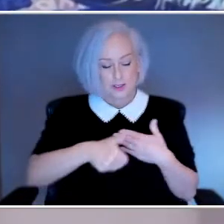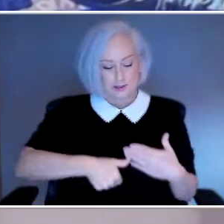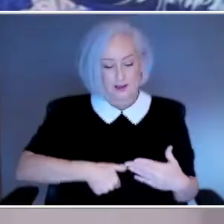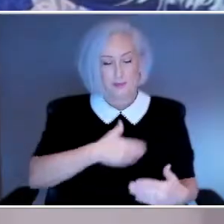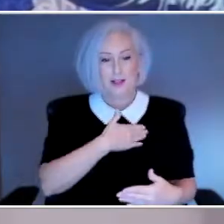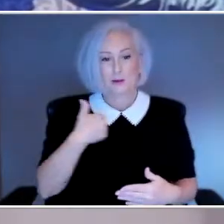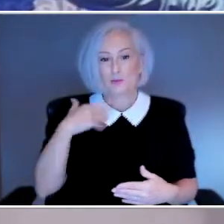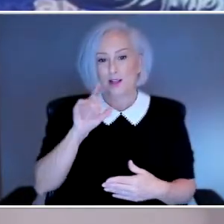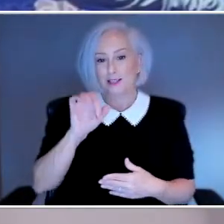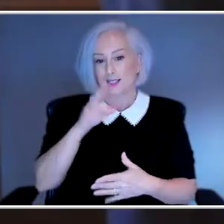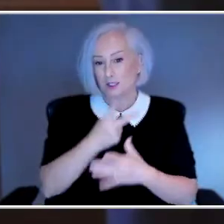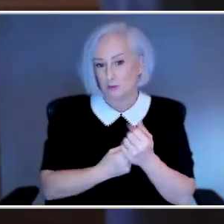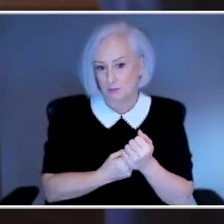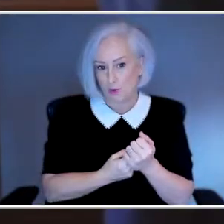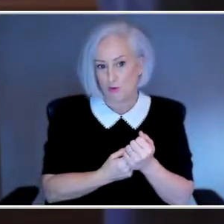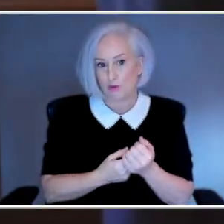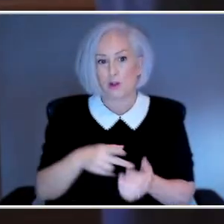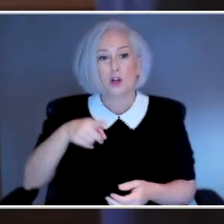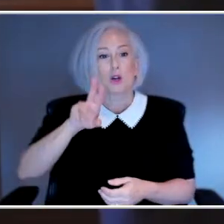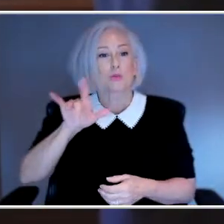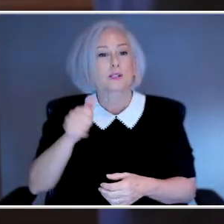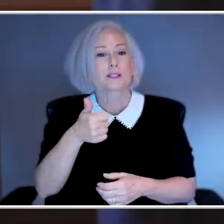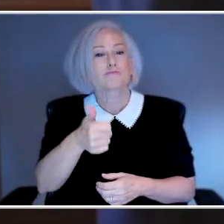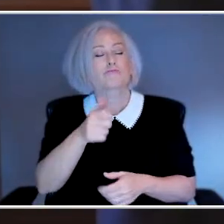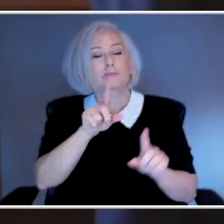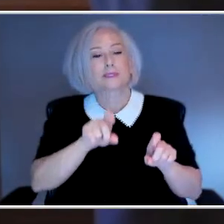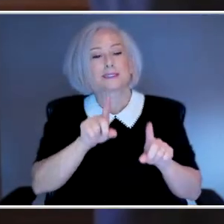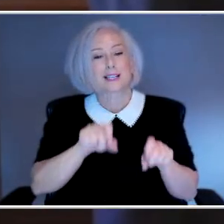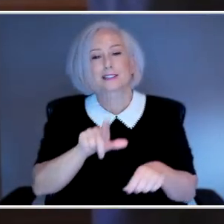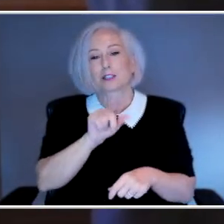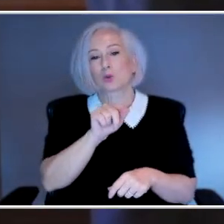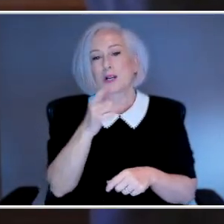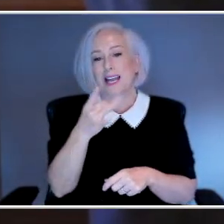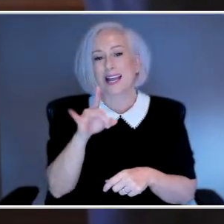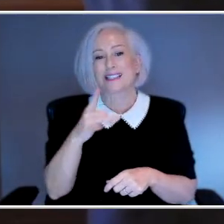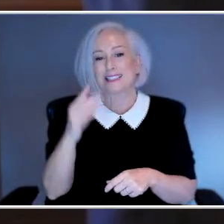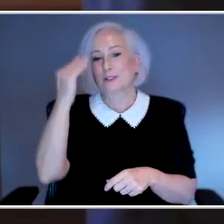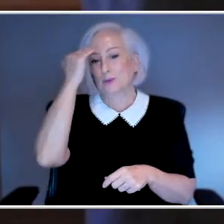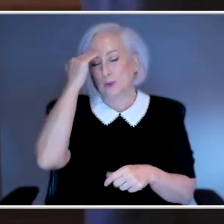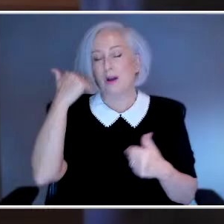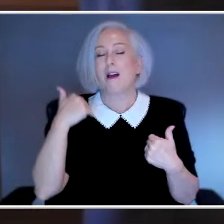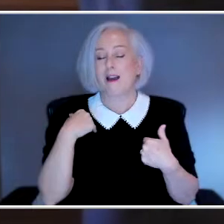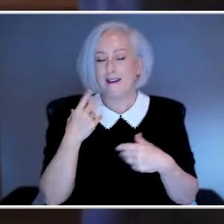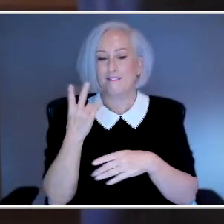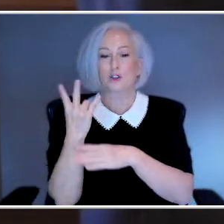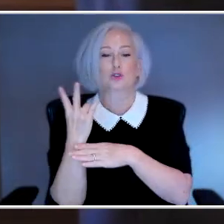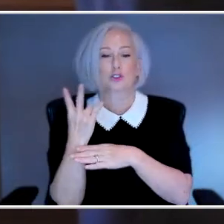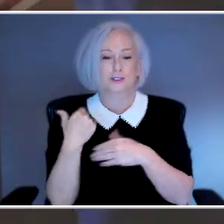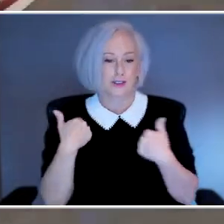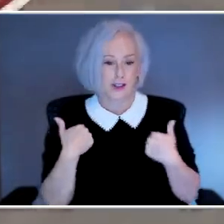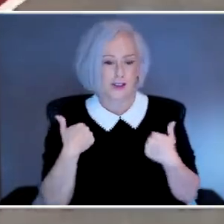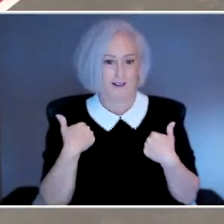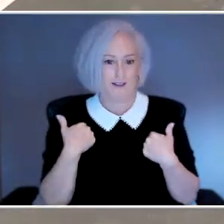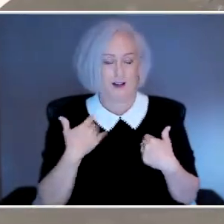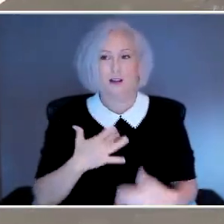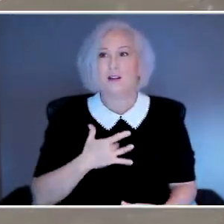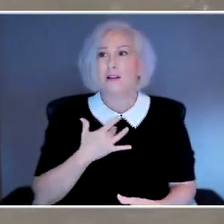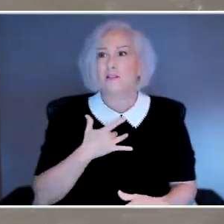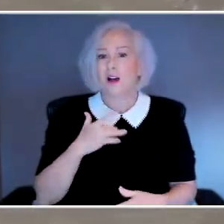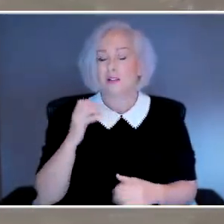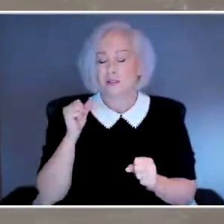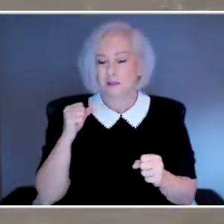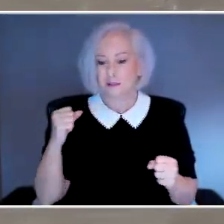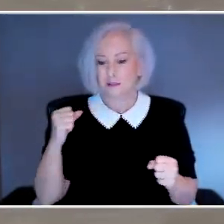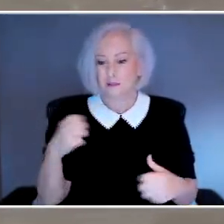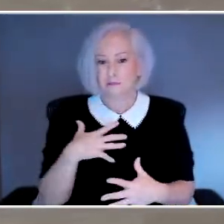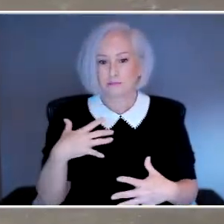in 2018 and learned she too has the gene. I felt like a time-ticking bomb. But Priscilla's doctors at the